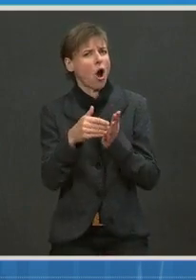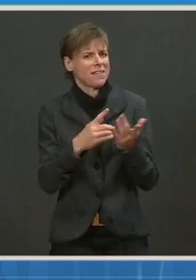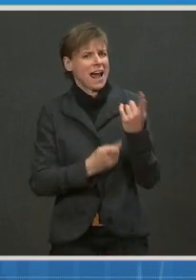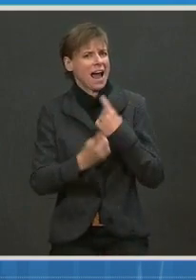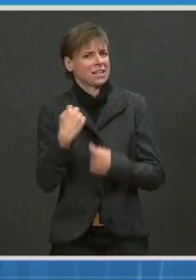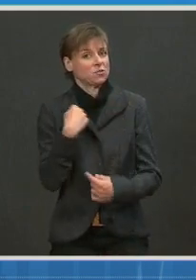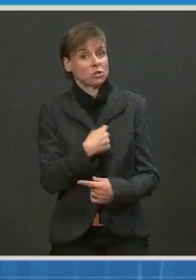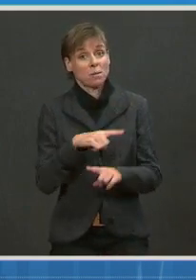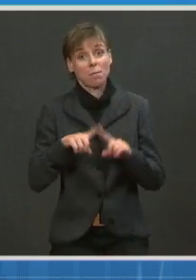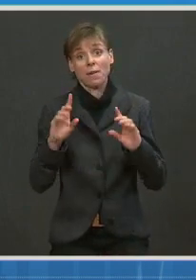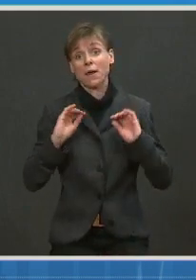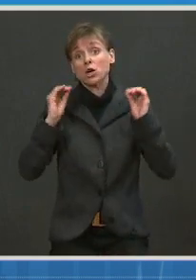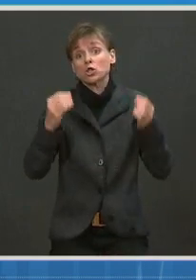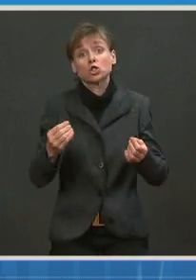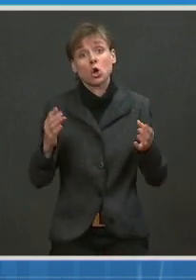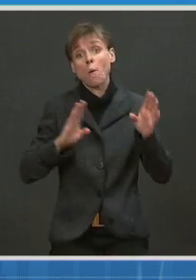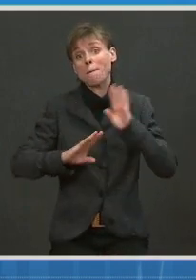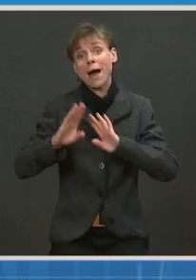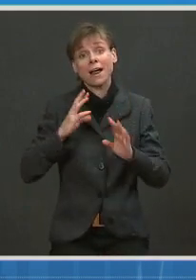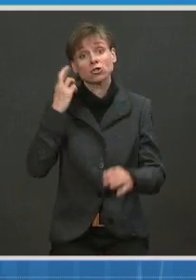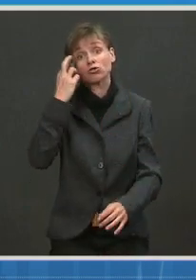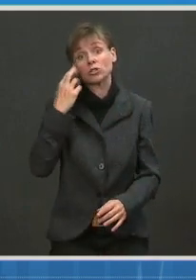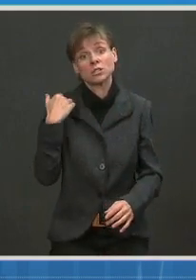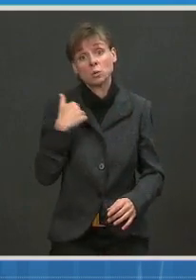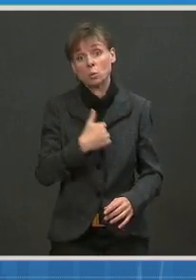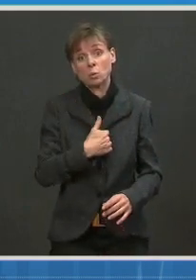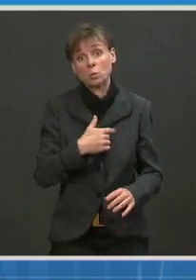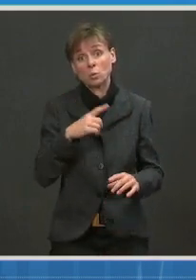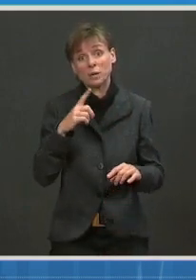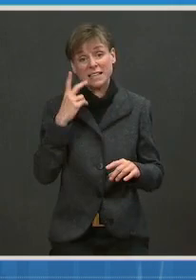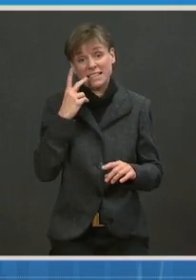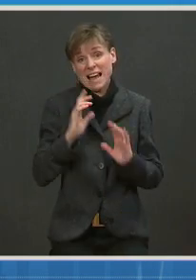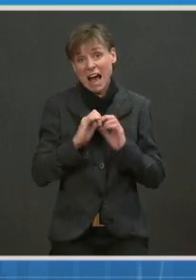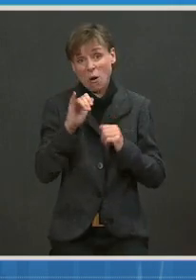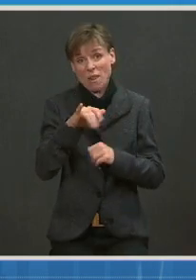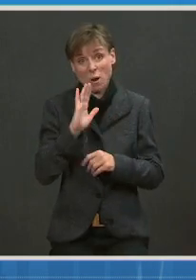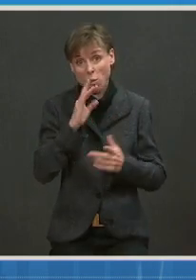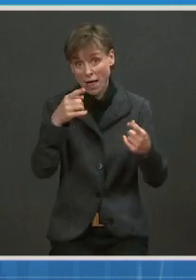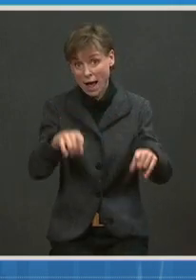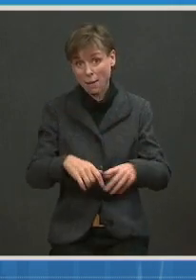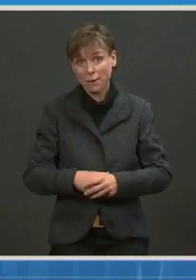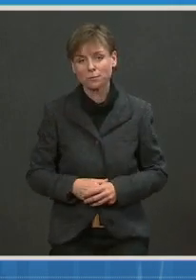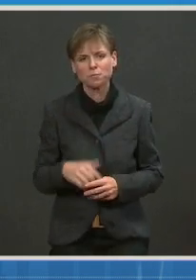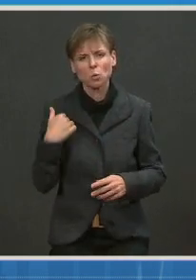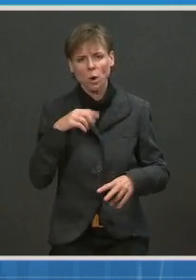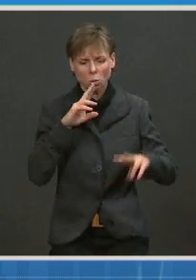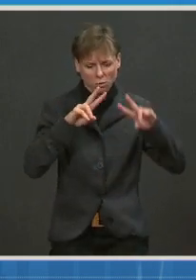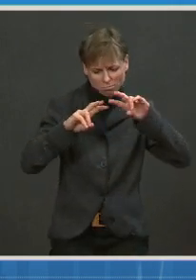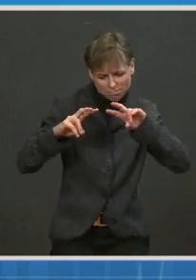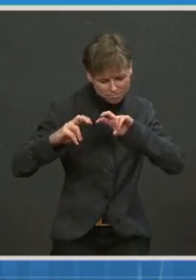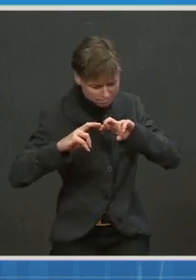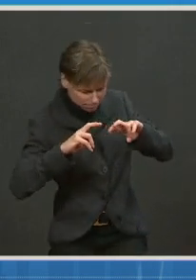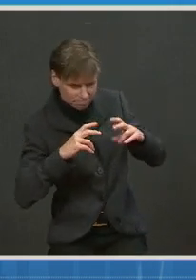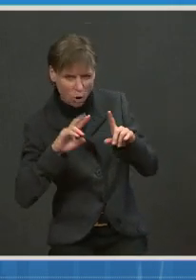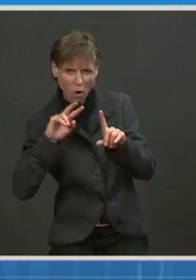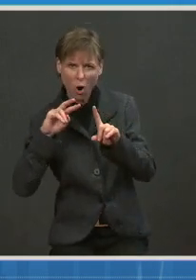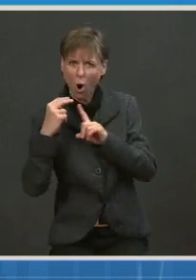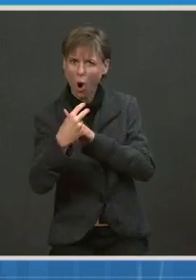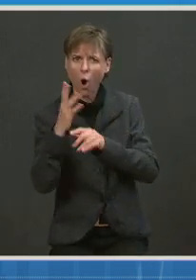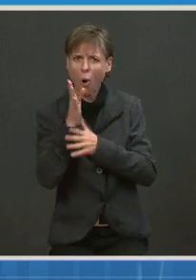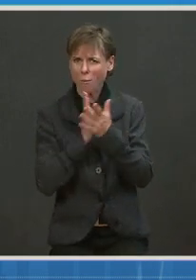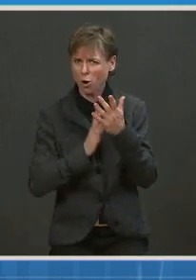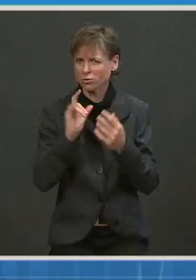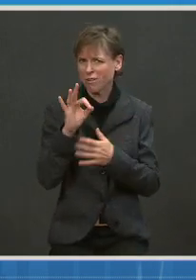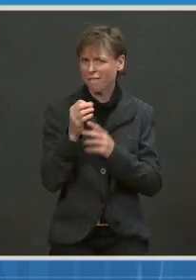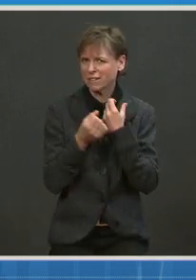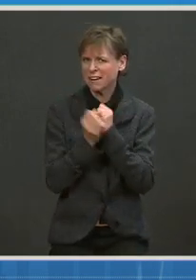no biological mechanism why we can see how that would happen. We're going to be looking at all aspects of safety, but I really don't predict